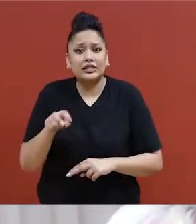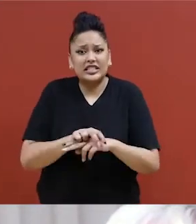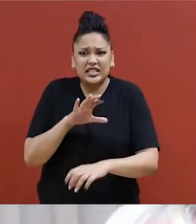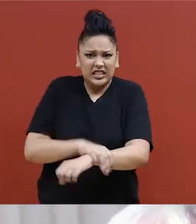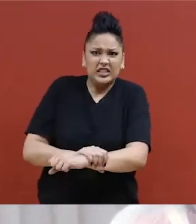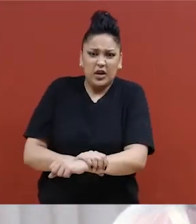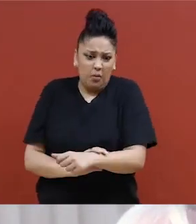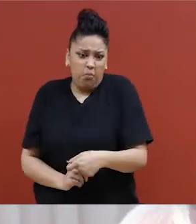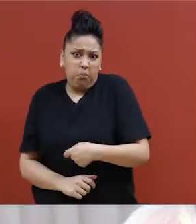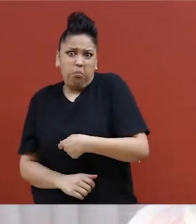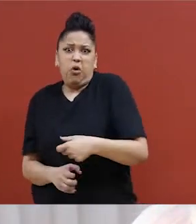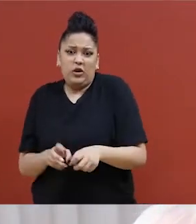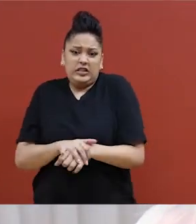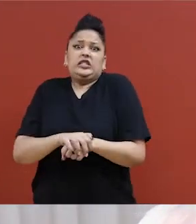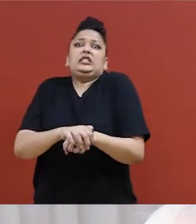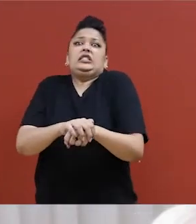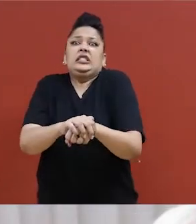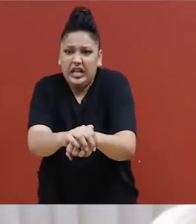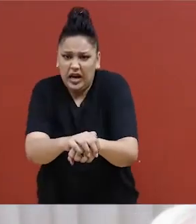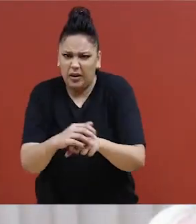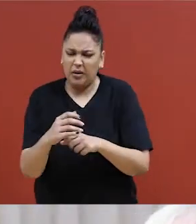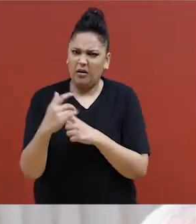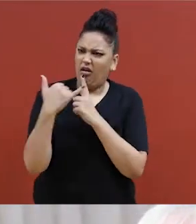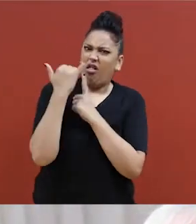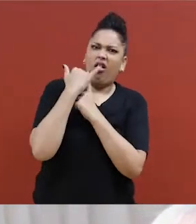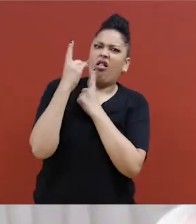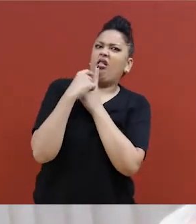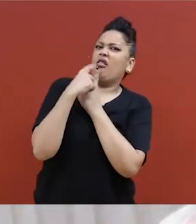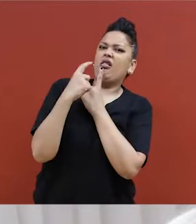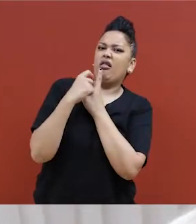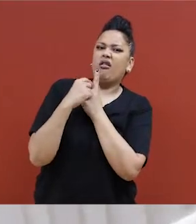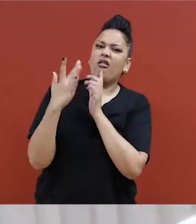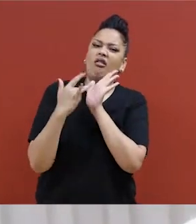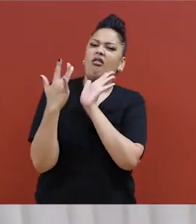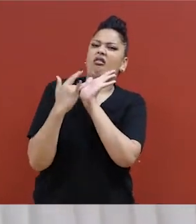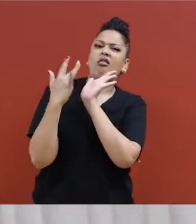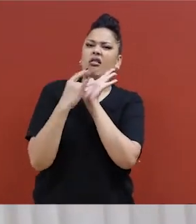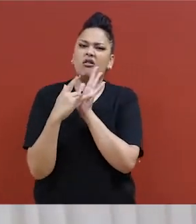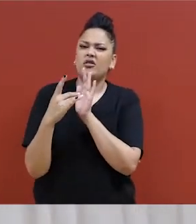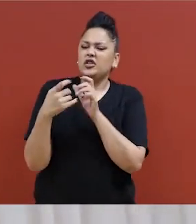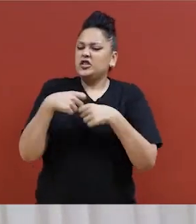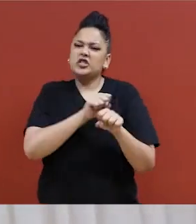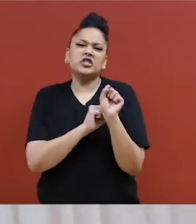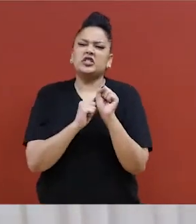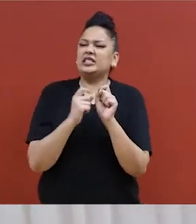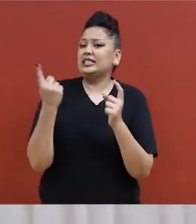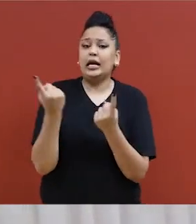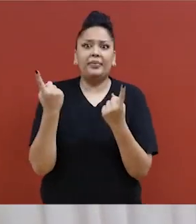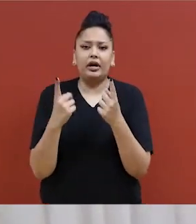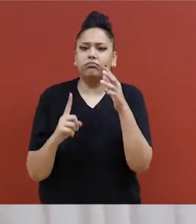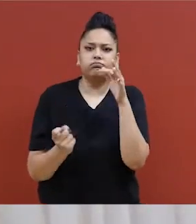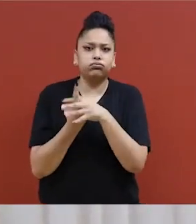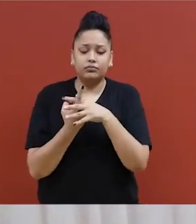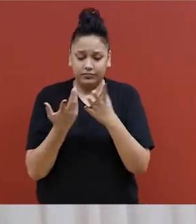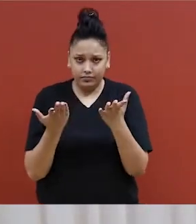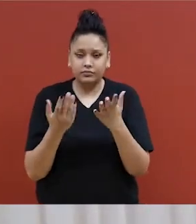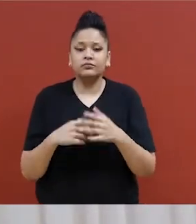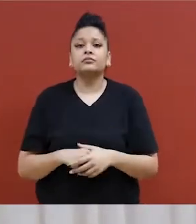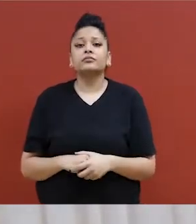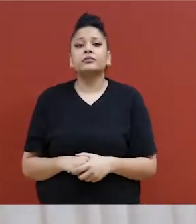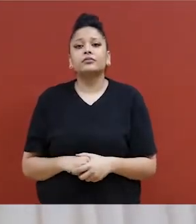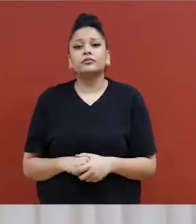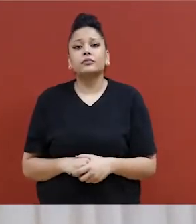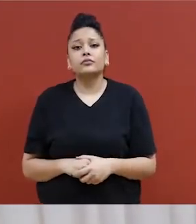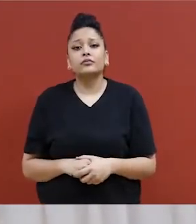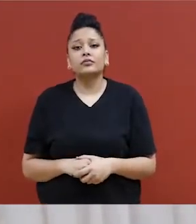my chair, or they're trying to bully me, or take advantage of me in some way. May I touch your wrist,